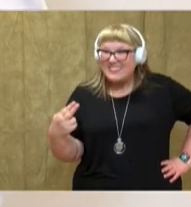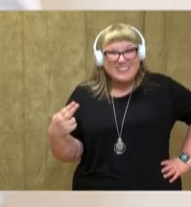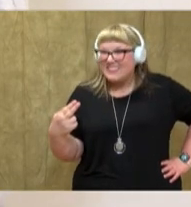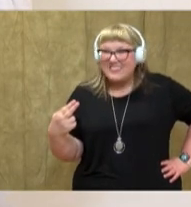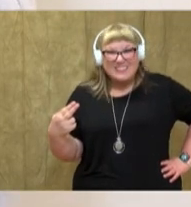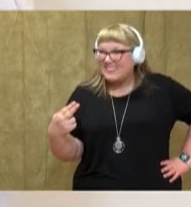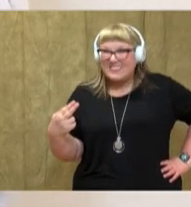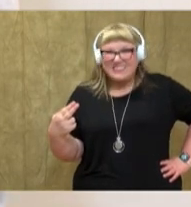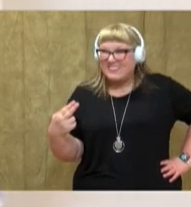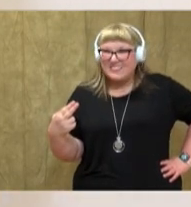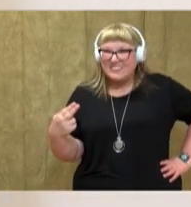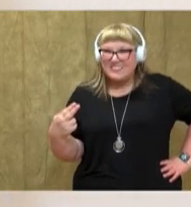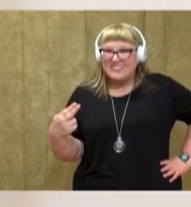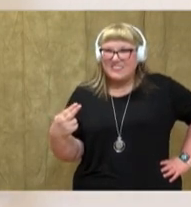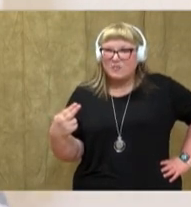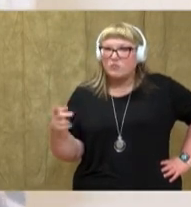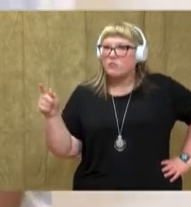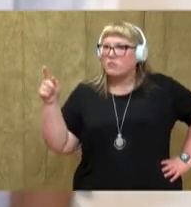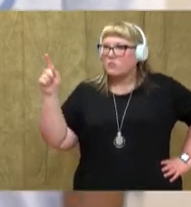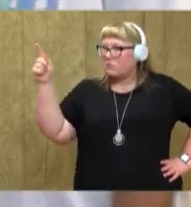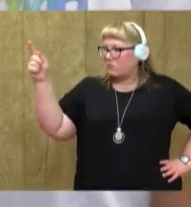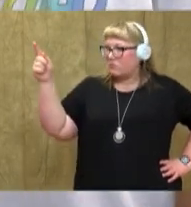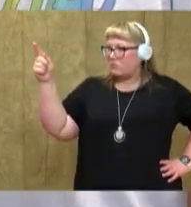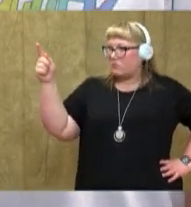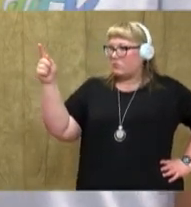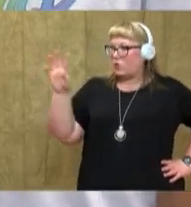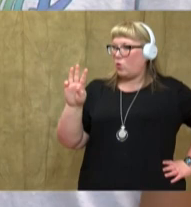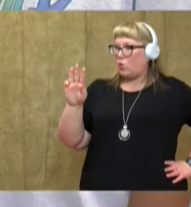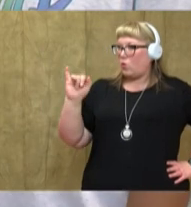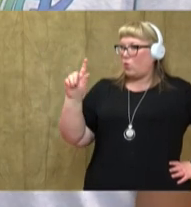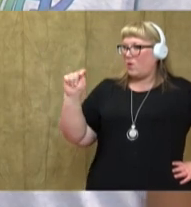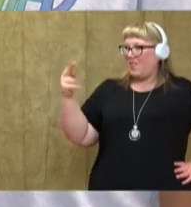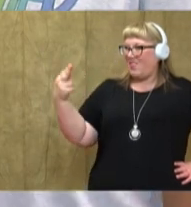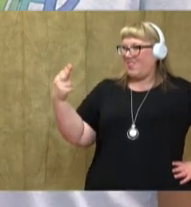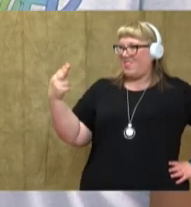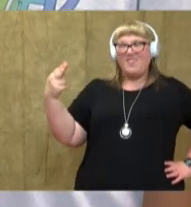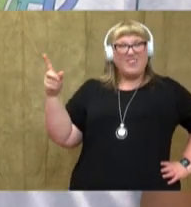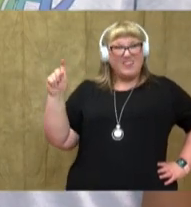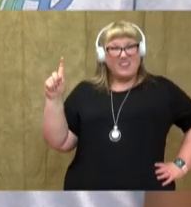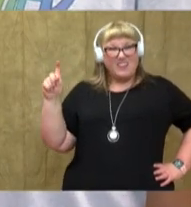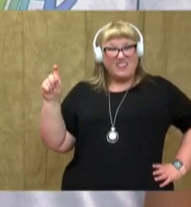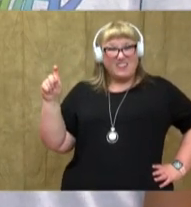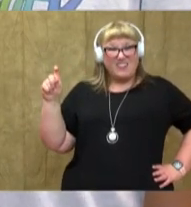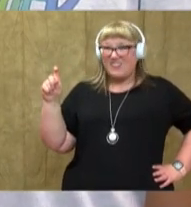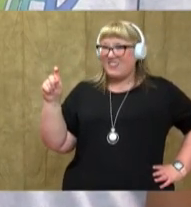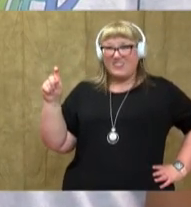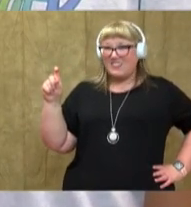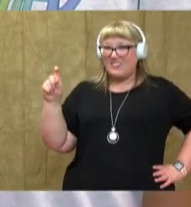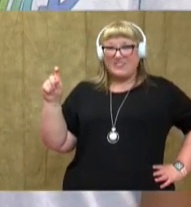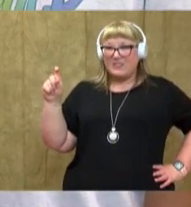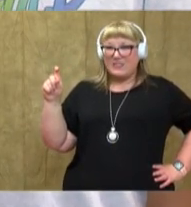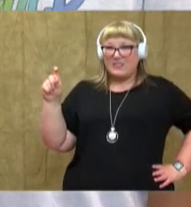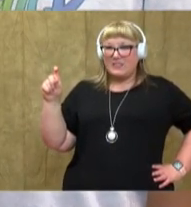No, I hear you going, no. What about this word? With. With.